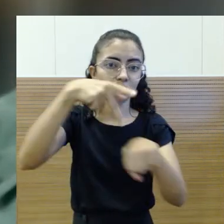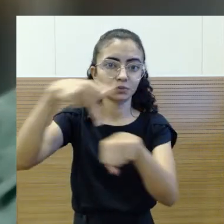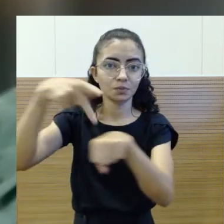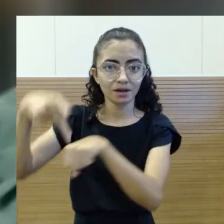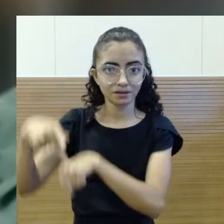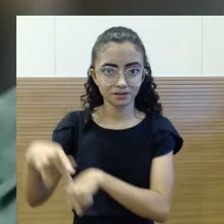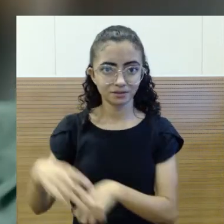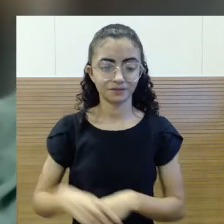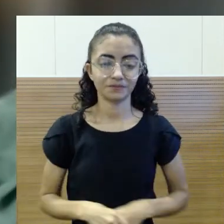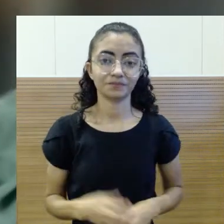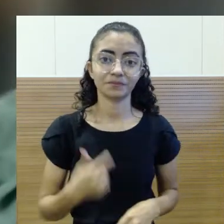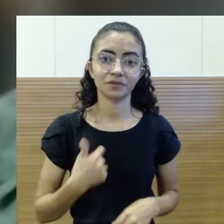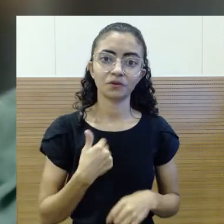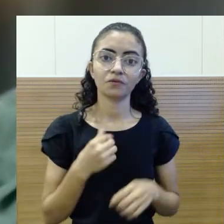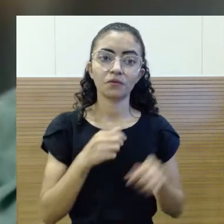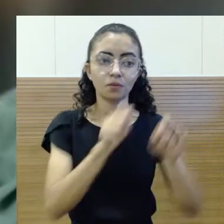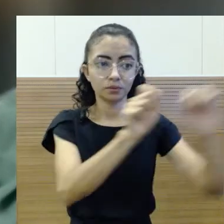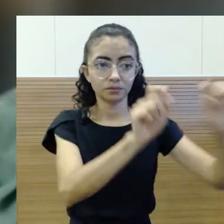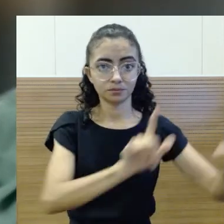we have an article published